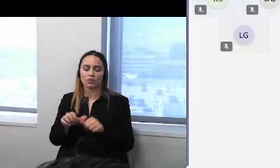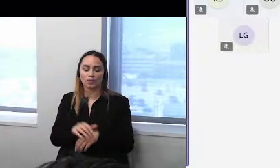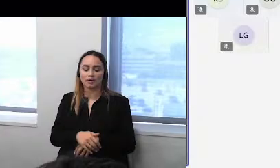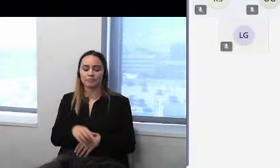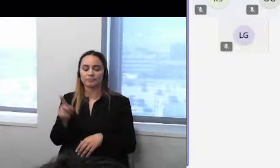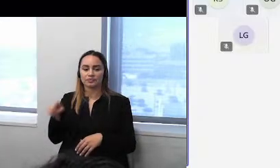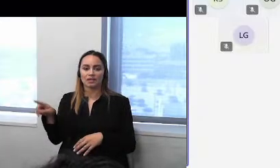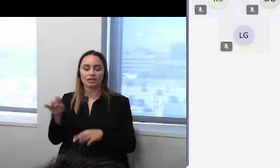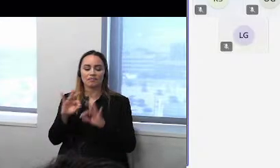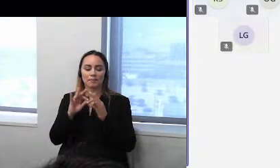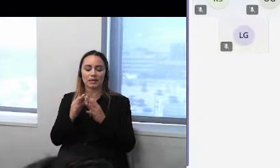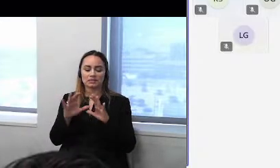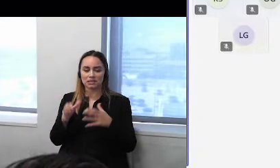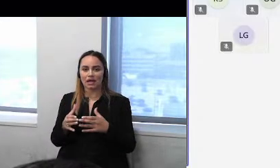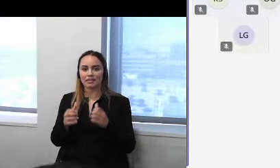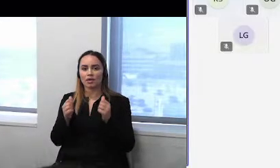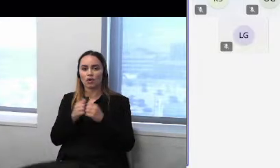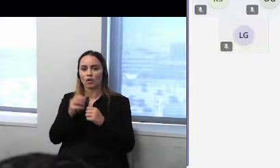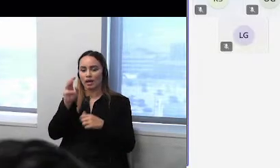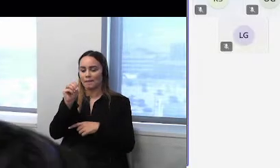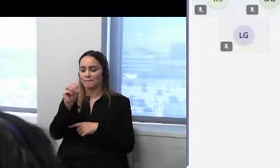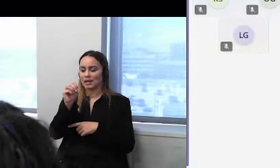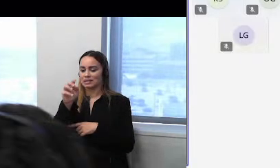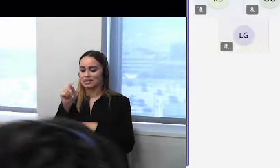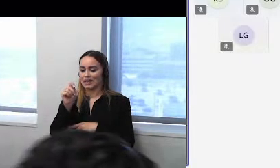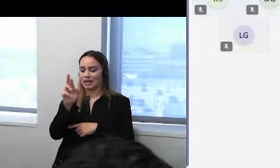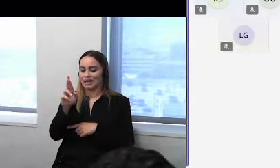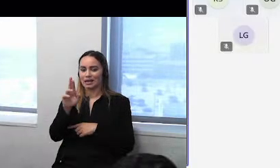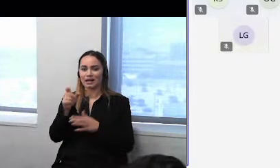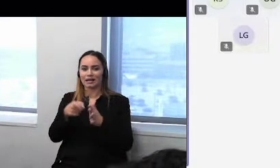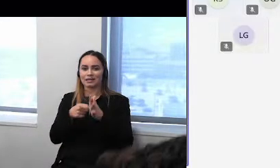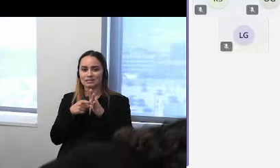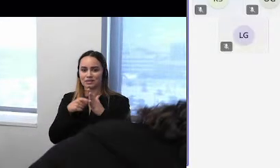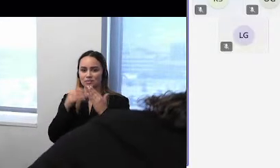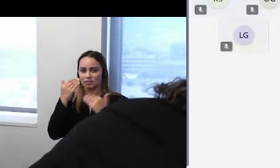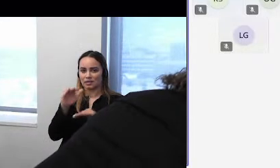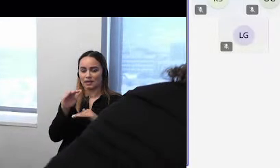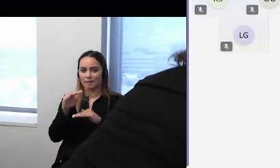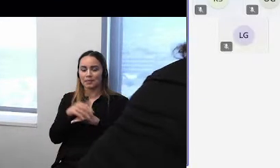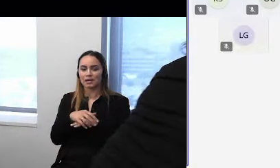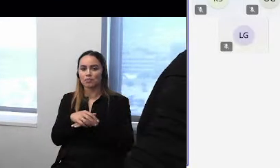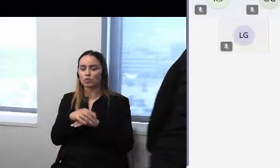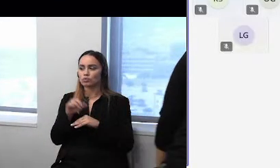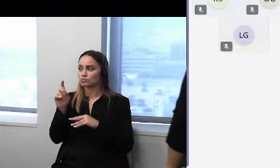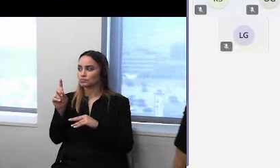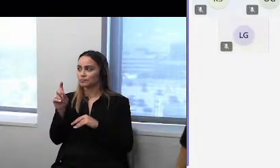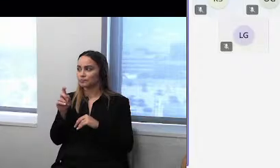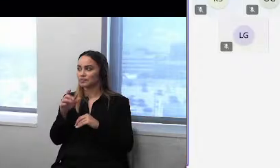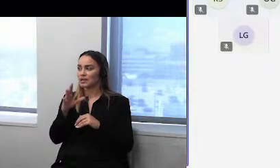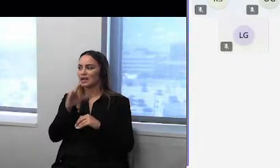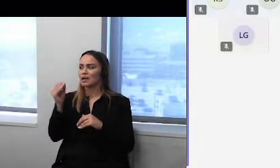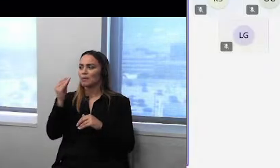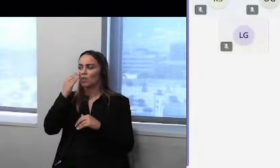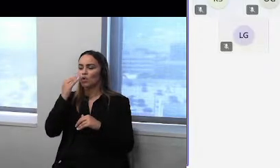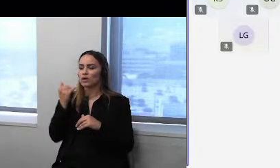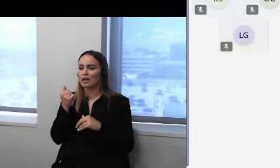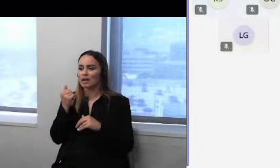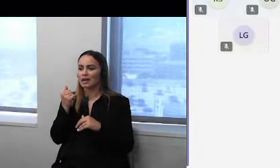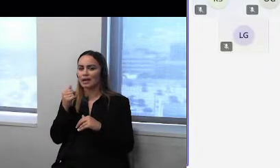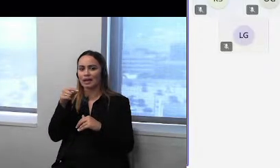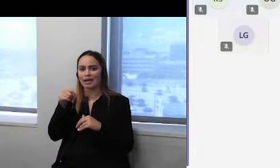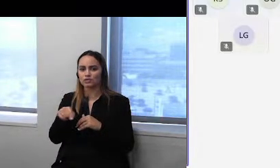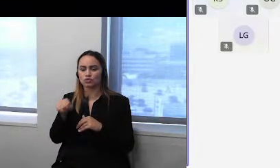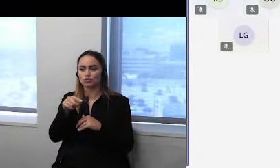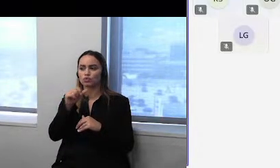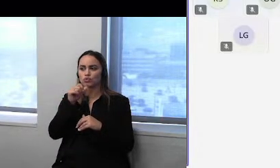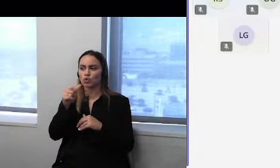familiar with MTRs, right? Yes, sir. Okay, so why don't the MTRs also provide that